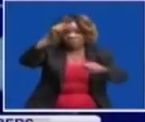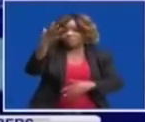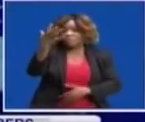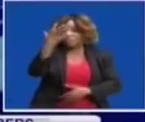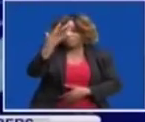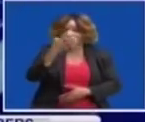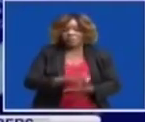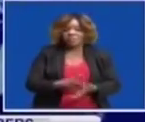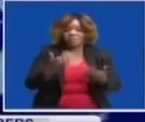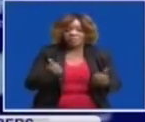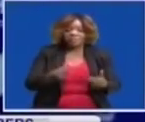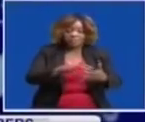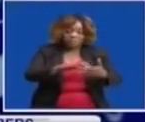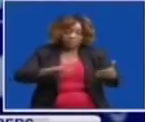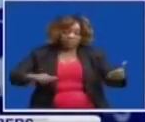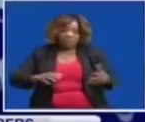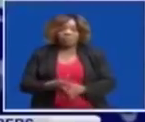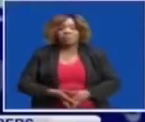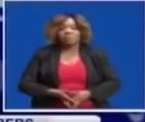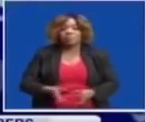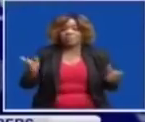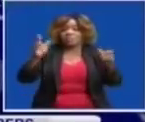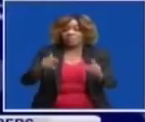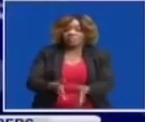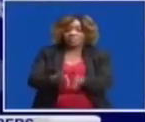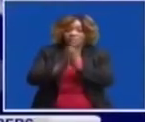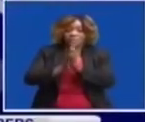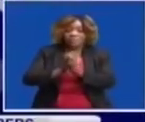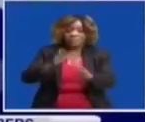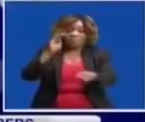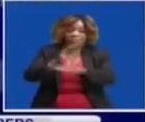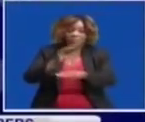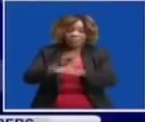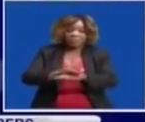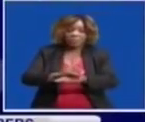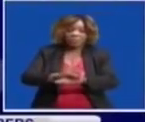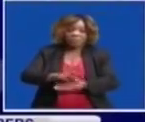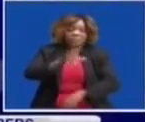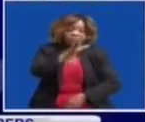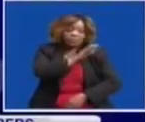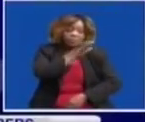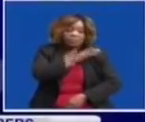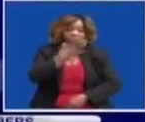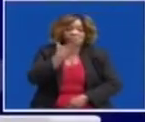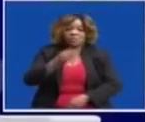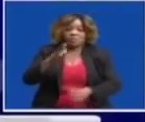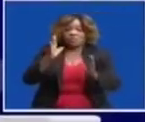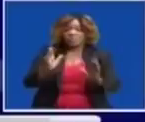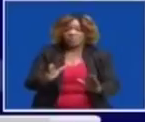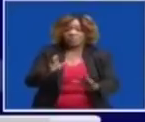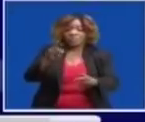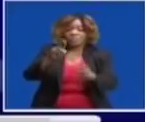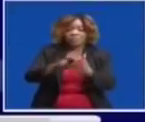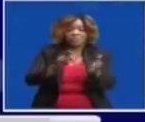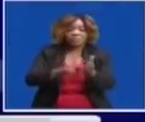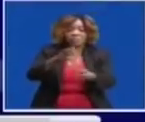face have since been withdrawn. But when reached for a comment, Copperbelt Police Commissioner Charit Katanga said she had not yet